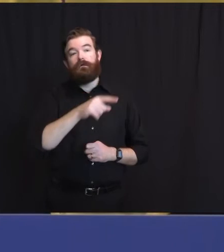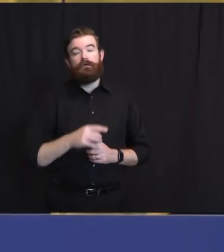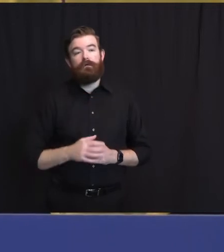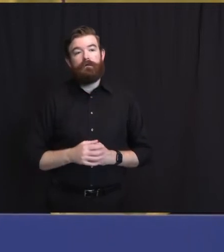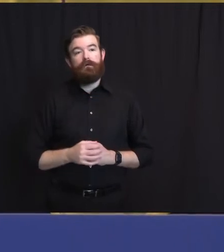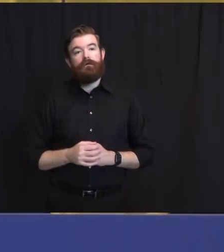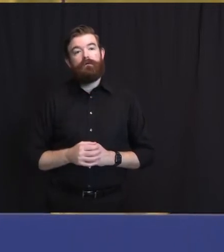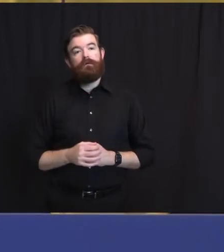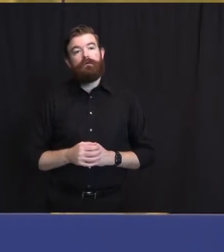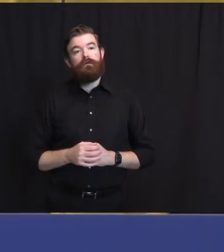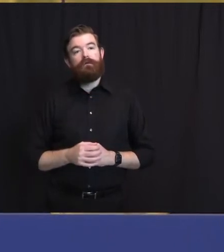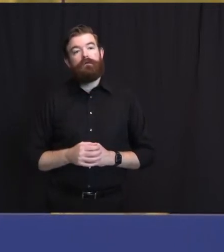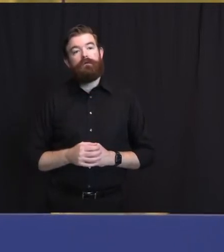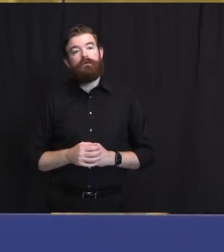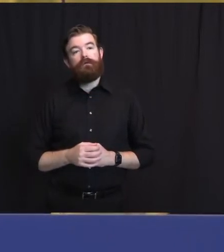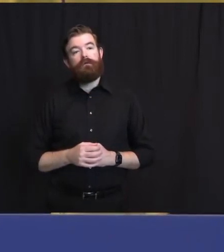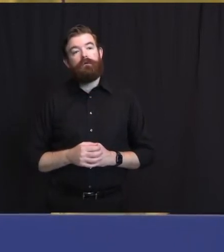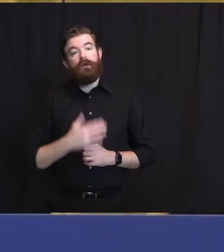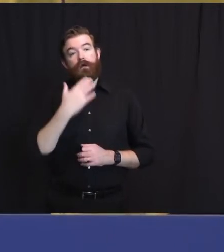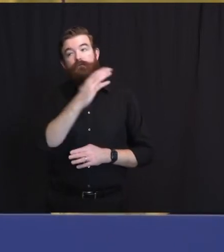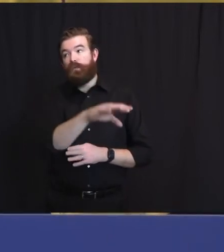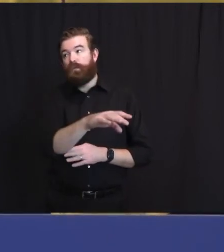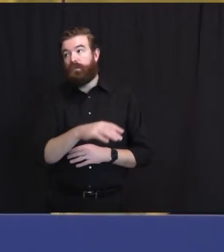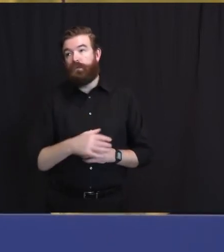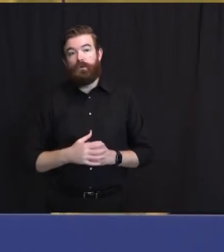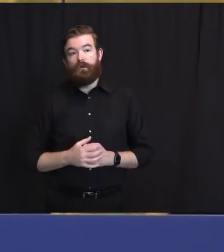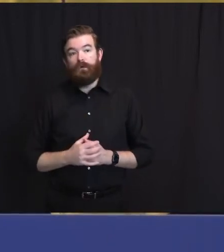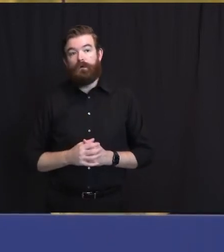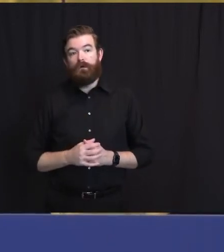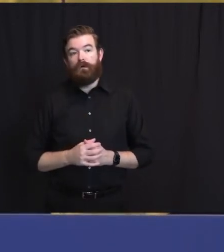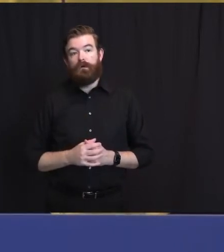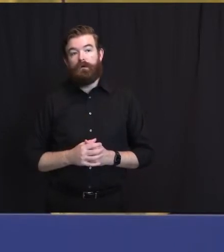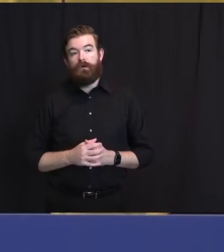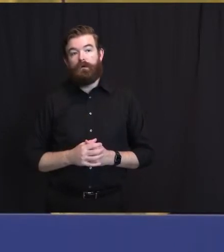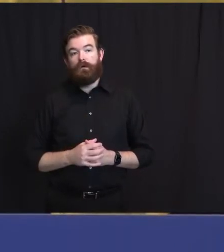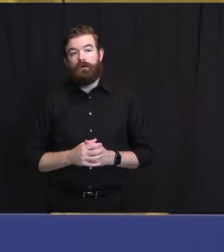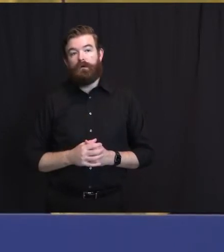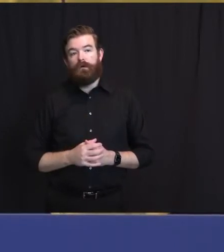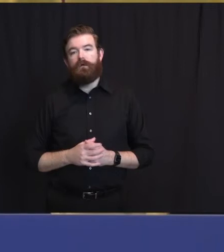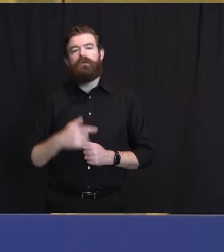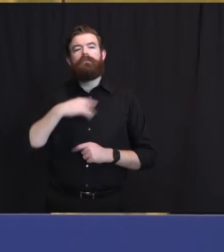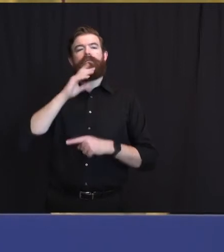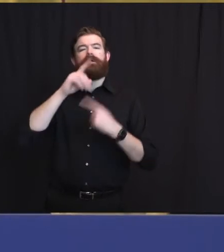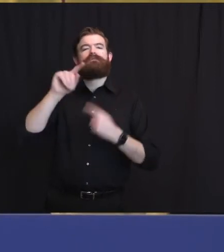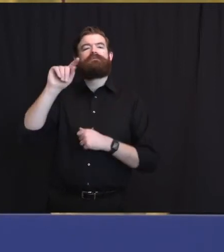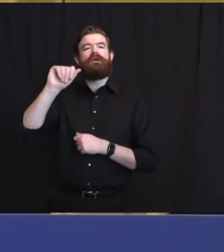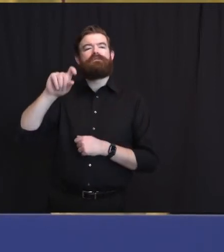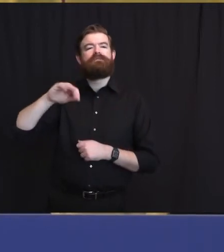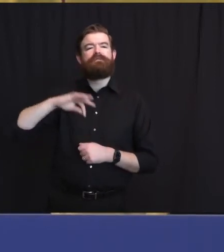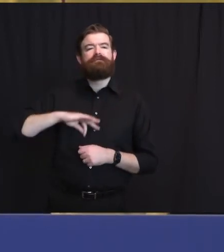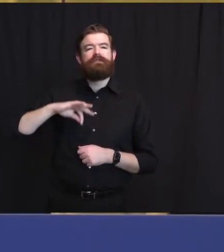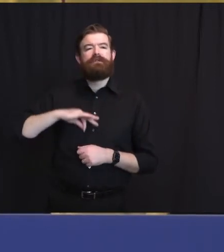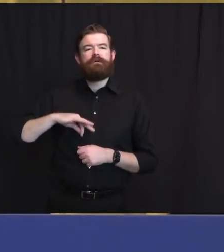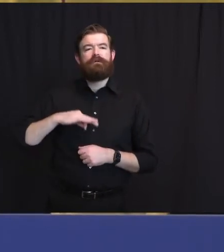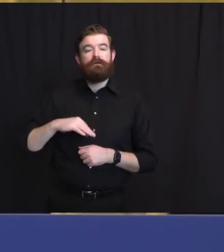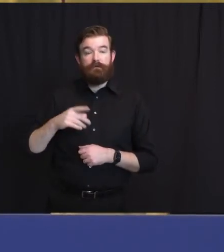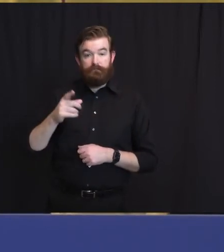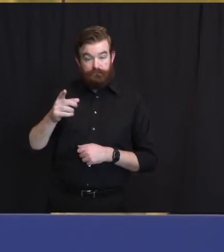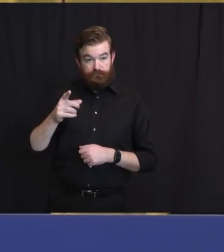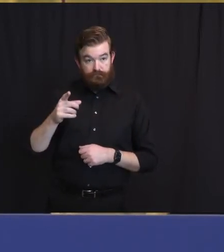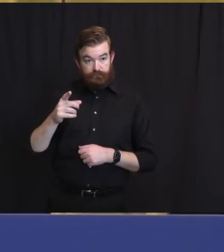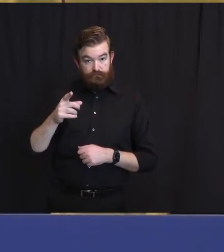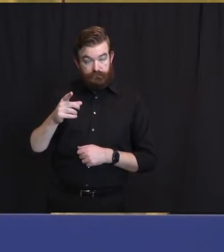Good afternoon. On tax incentives, are you okay with the fact that lawmakers added in 142 pages